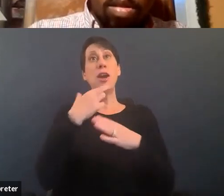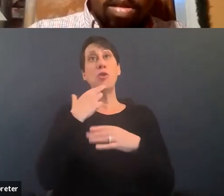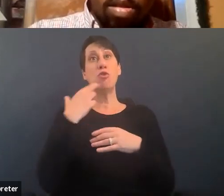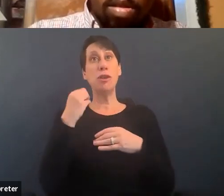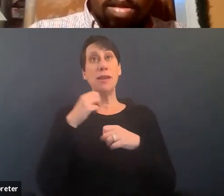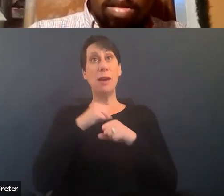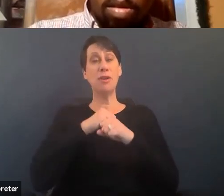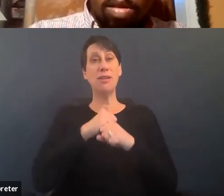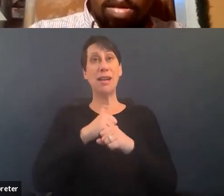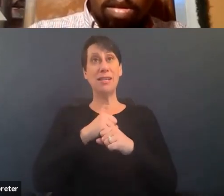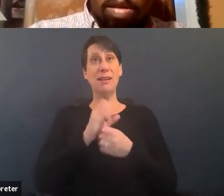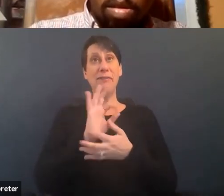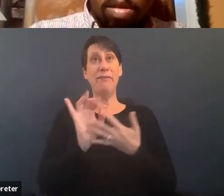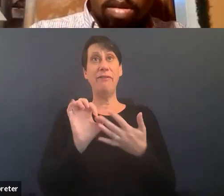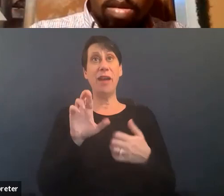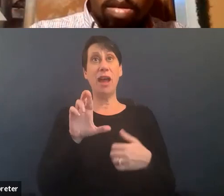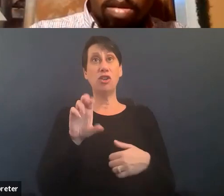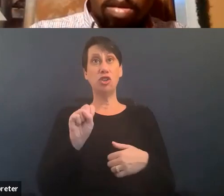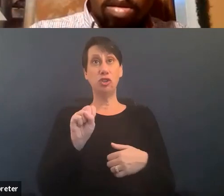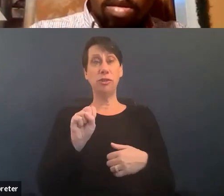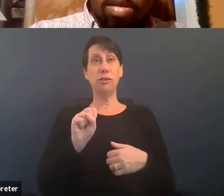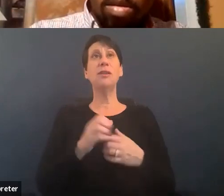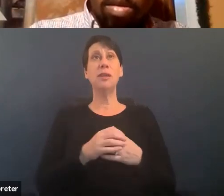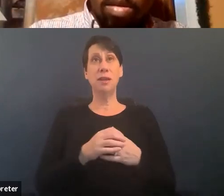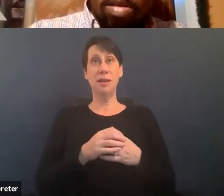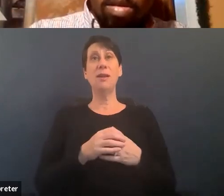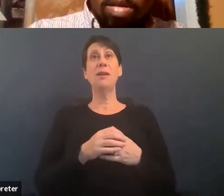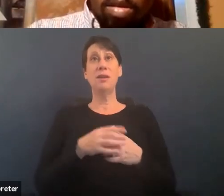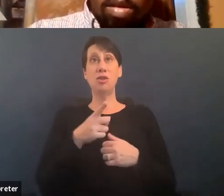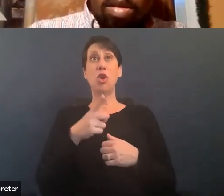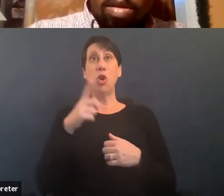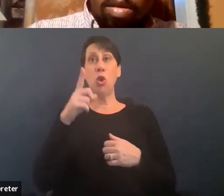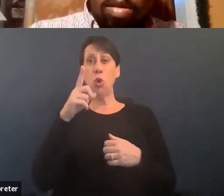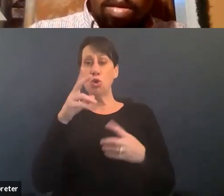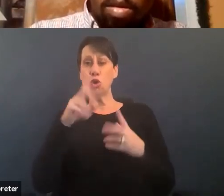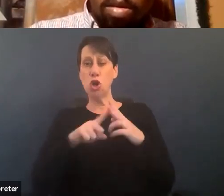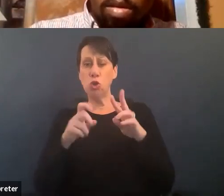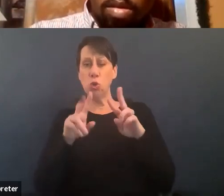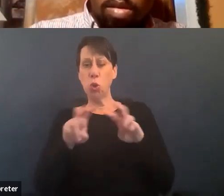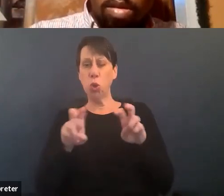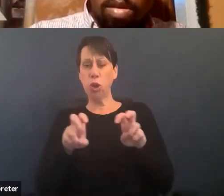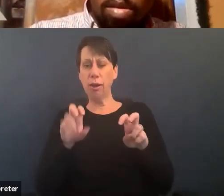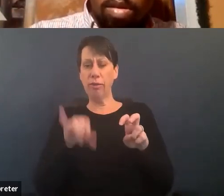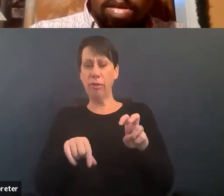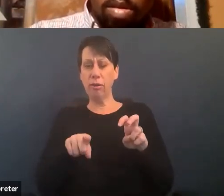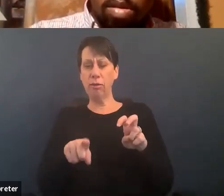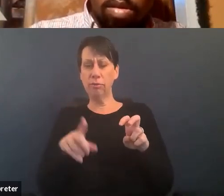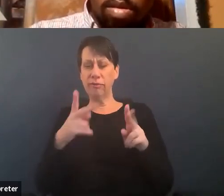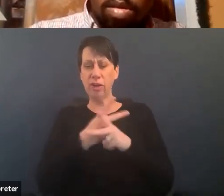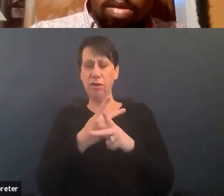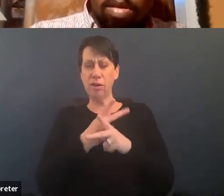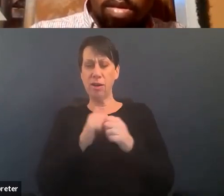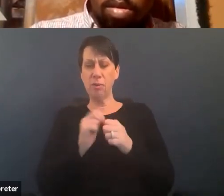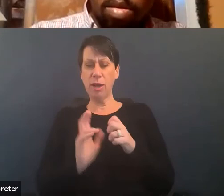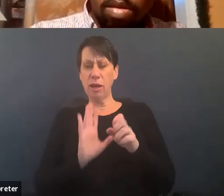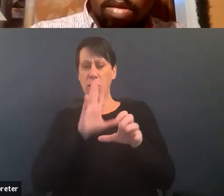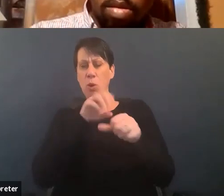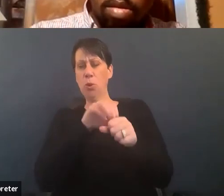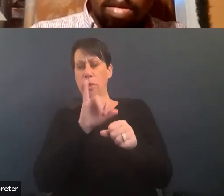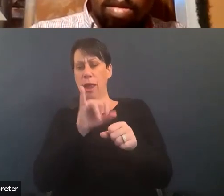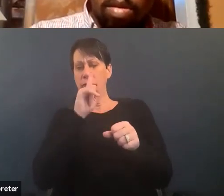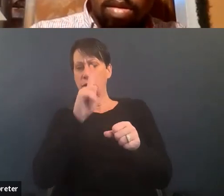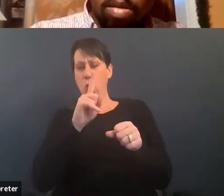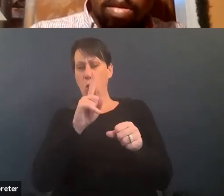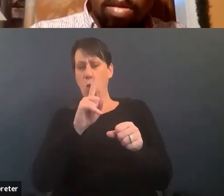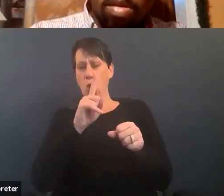and started looking at those as creative ways to do prevention. So just wanted to make sure that we noted that.